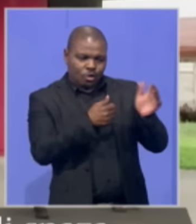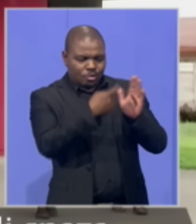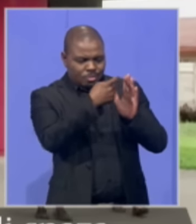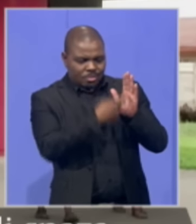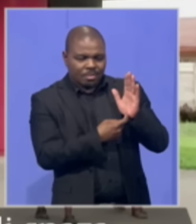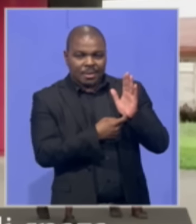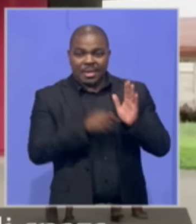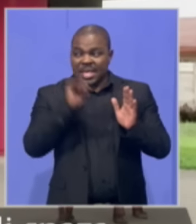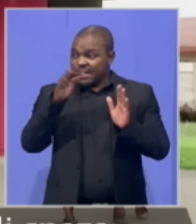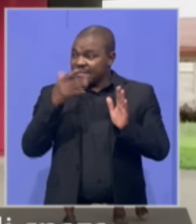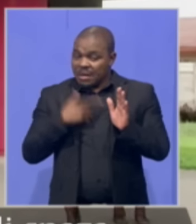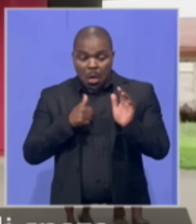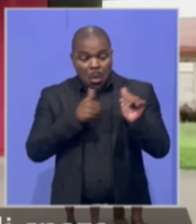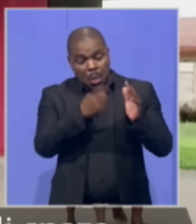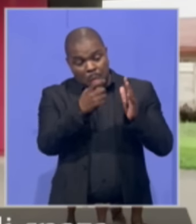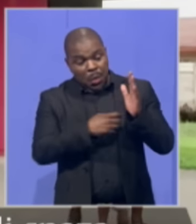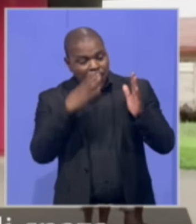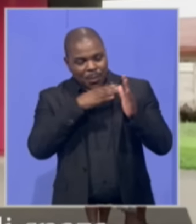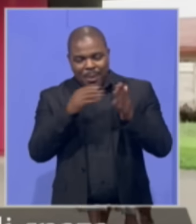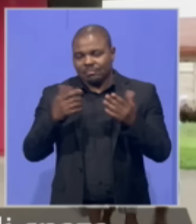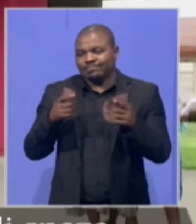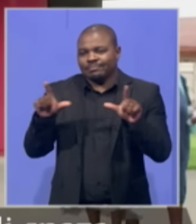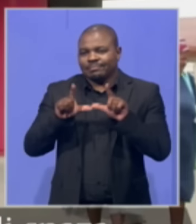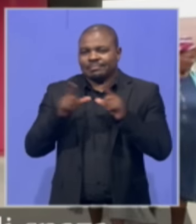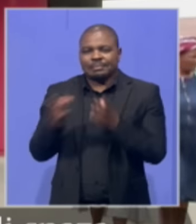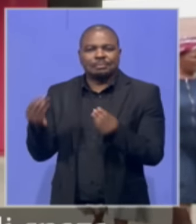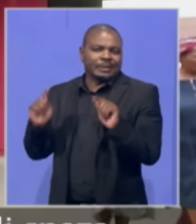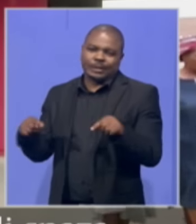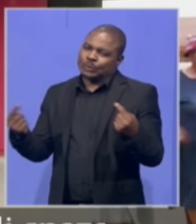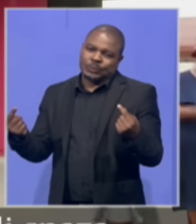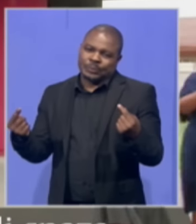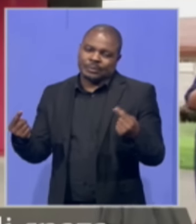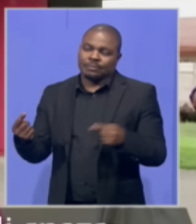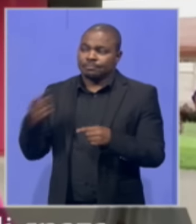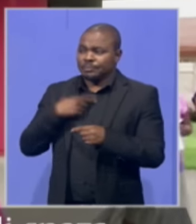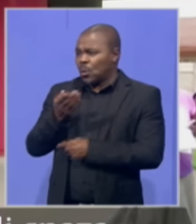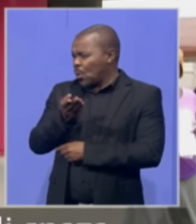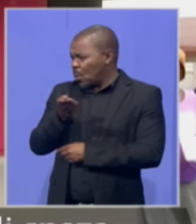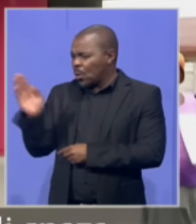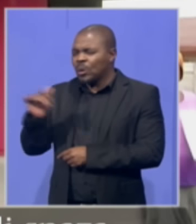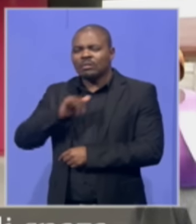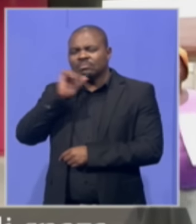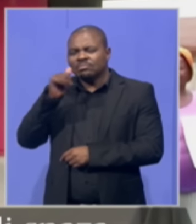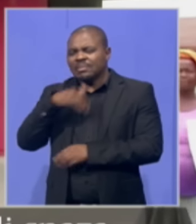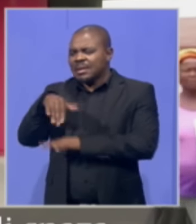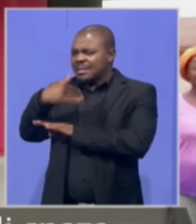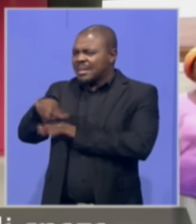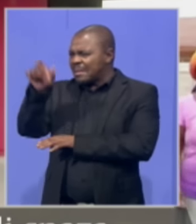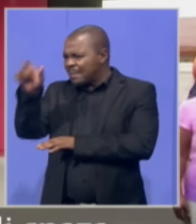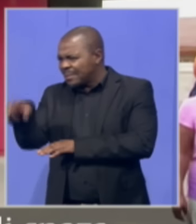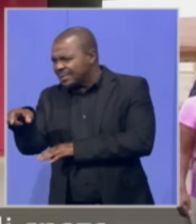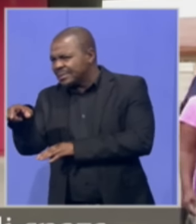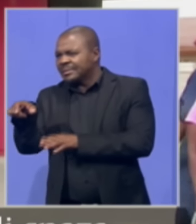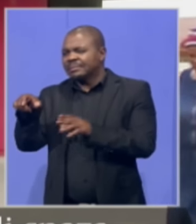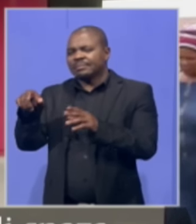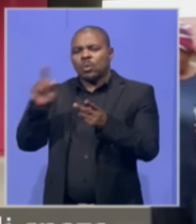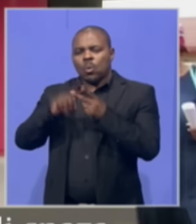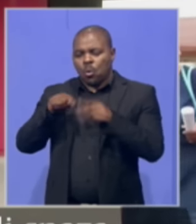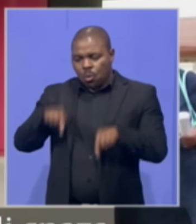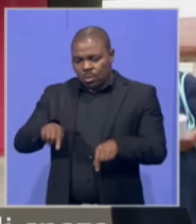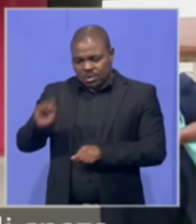won't be able to get a permit. So we are encouraging everybody, whether you are a foreign person or local